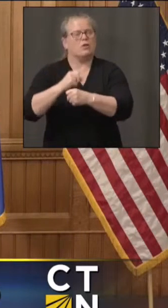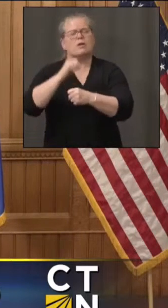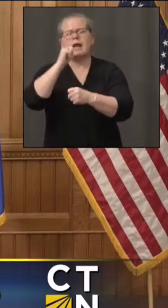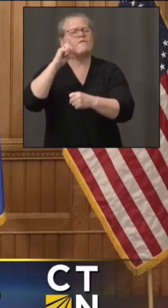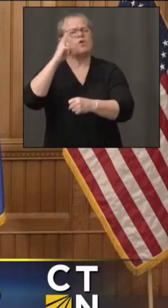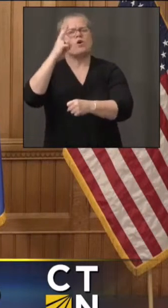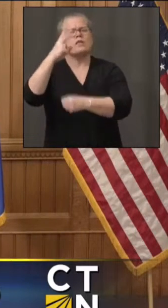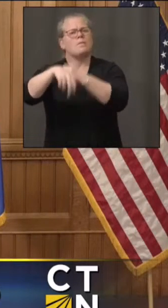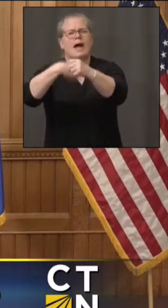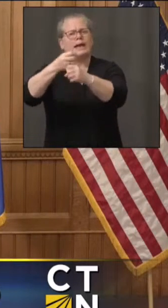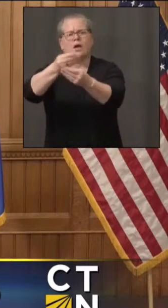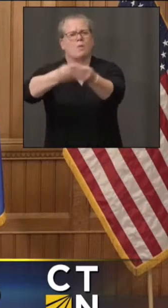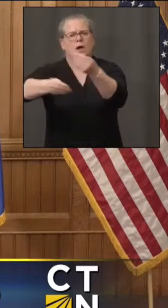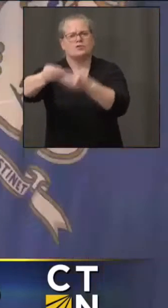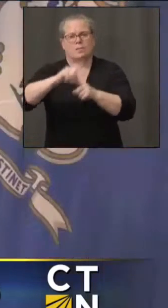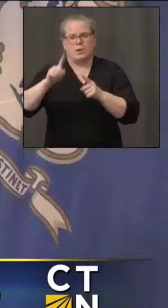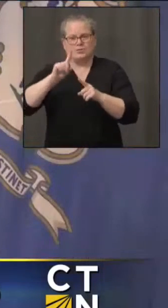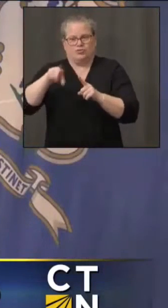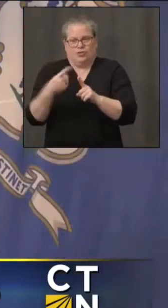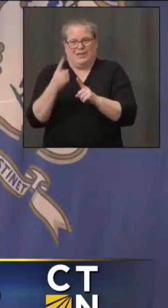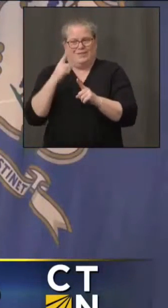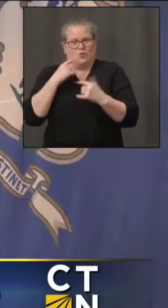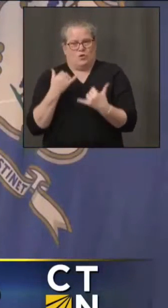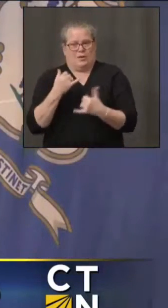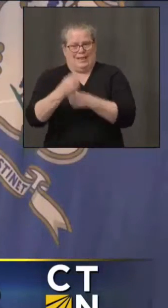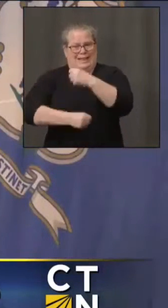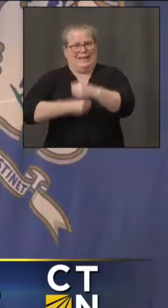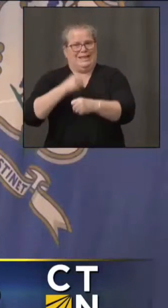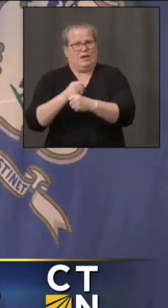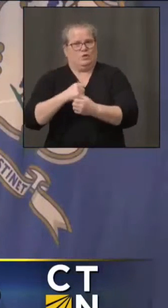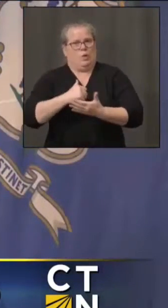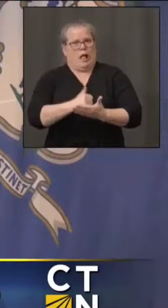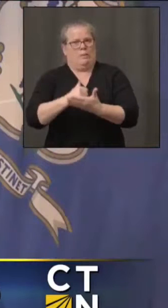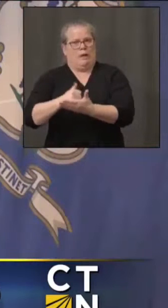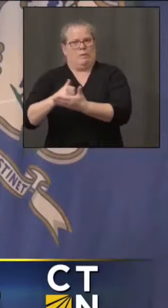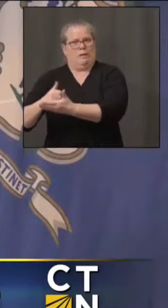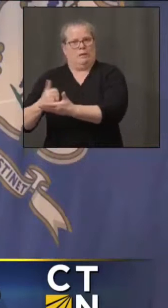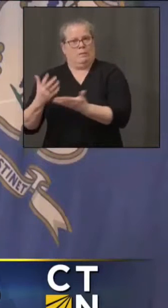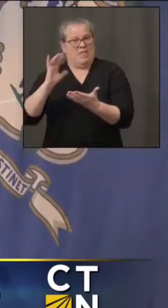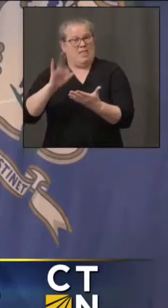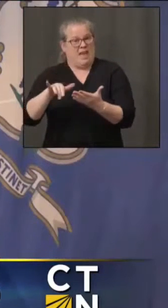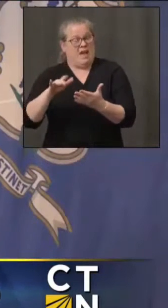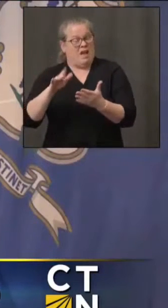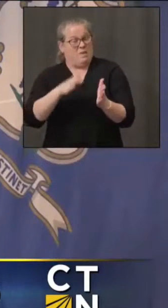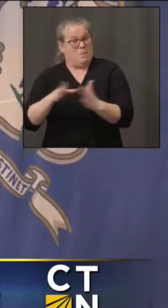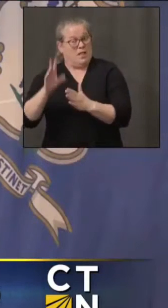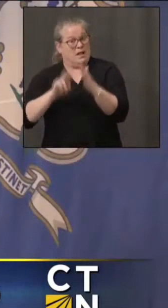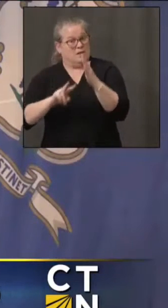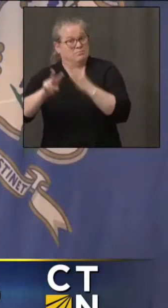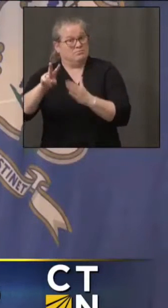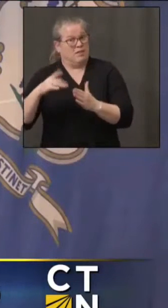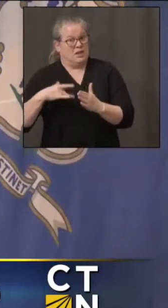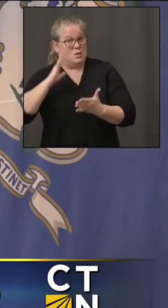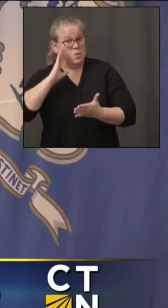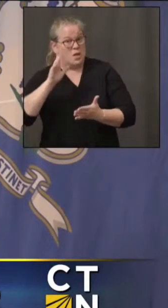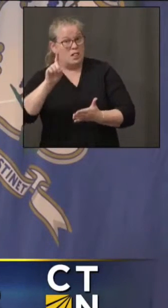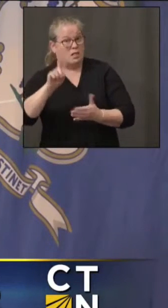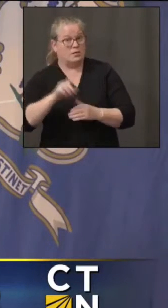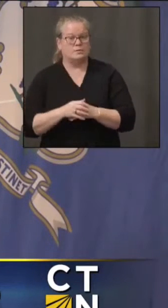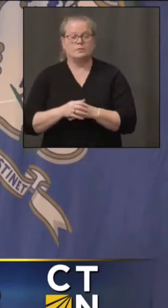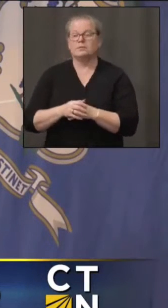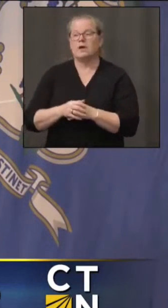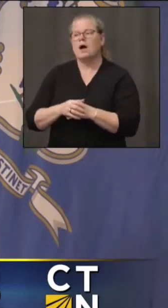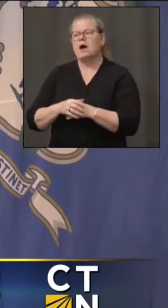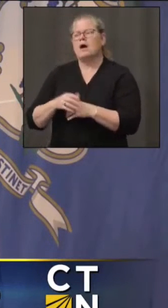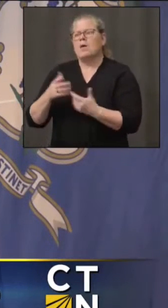Keith, I think we're going to learn a whole lot about what the federal government's going to do and not do over the next, 45